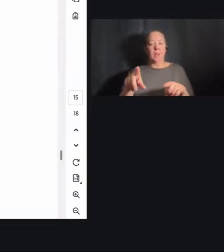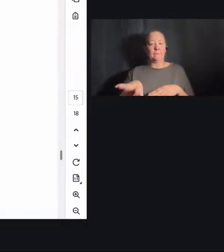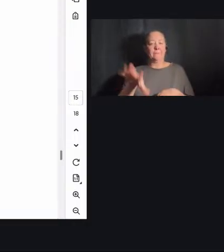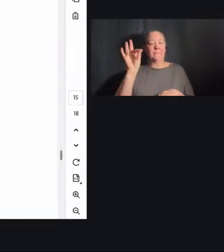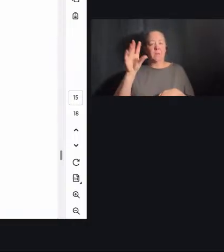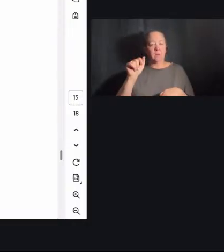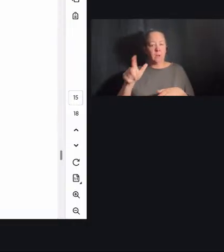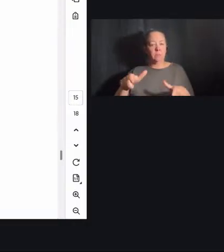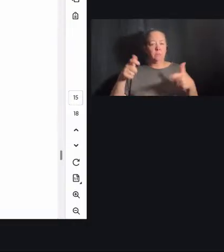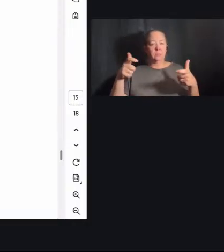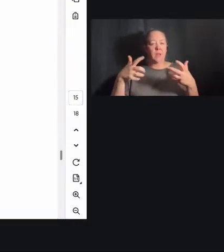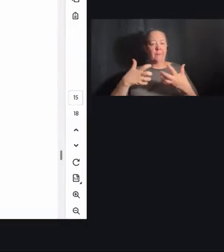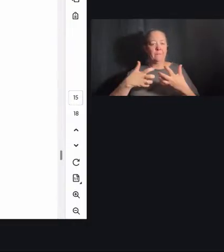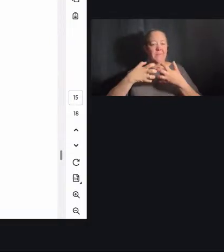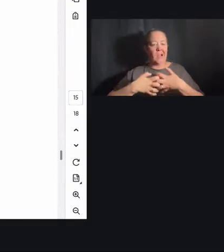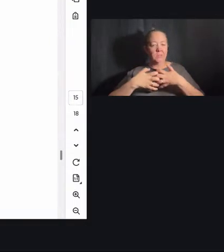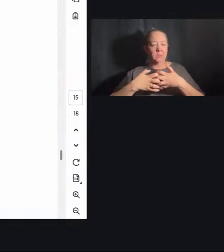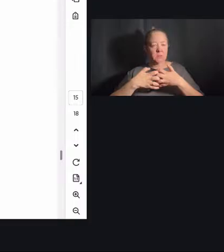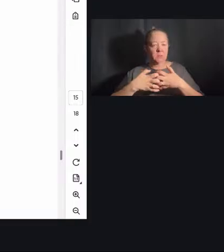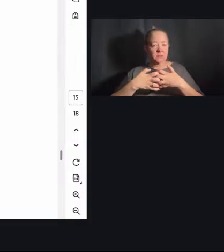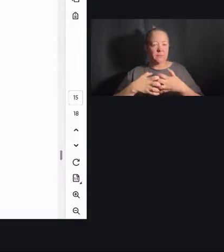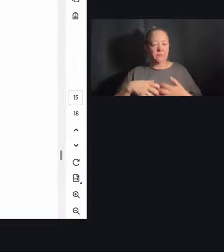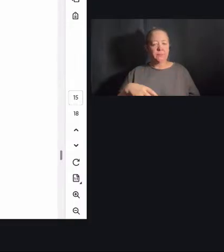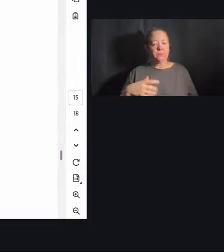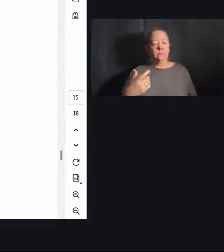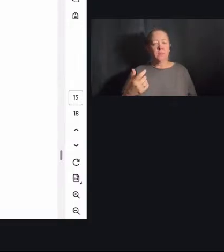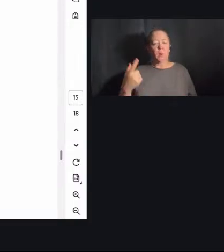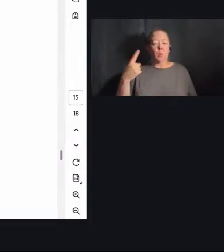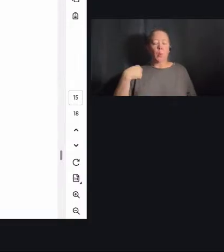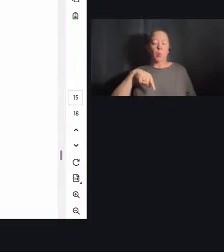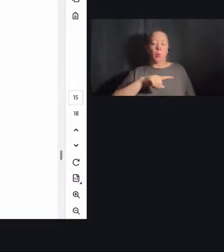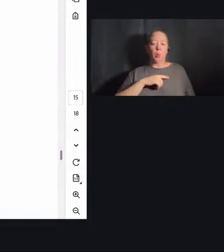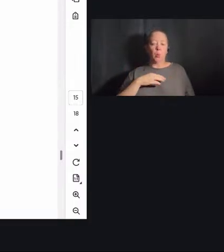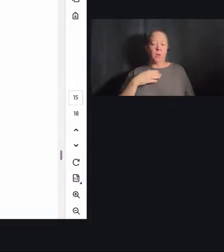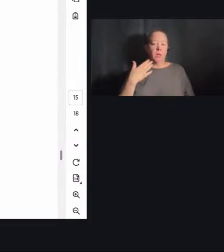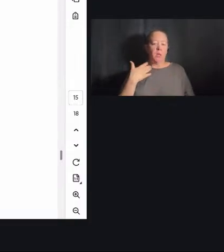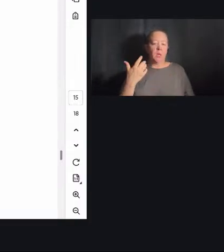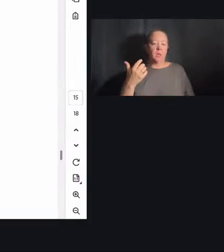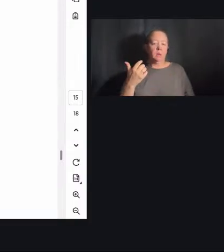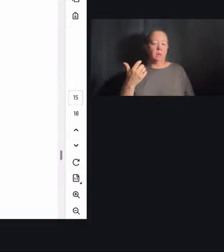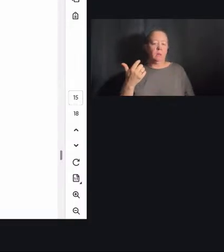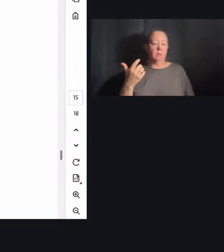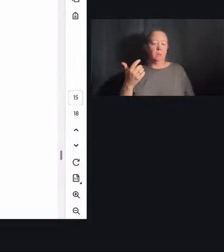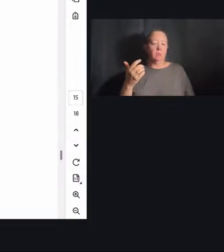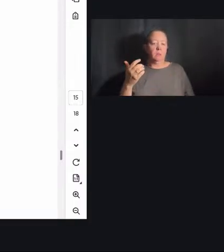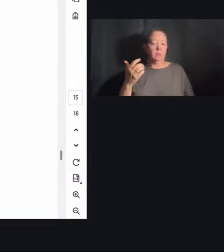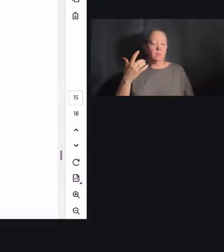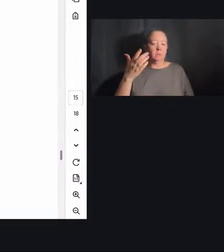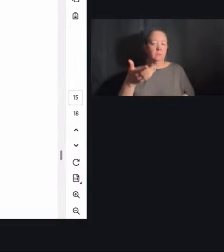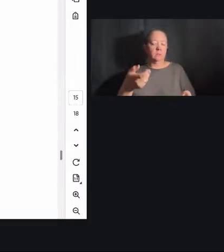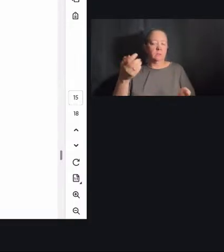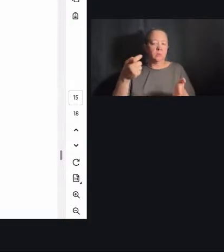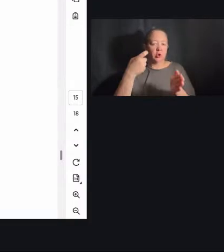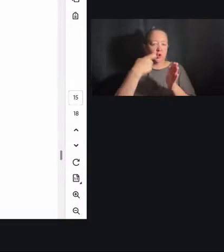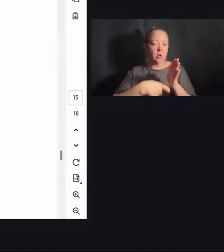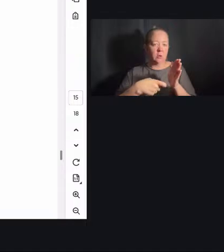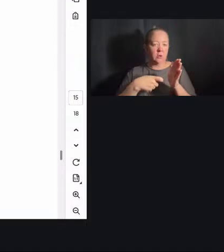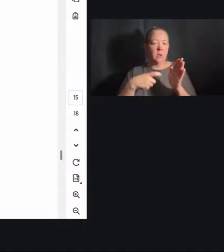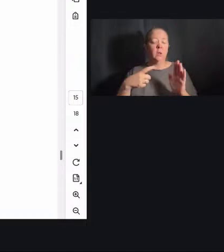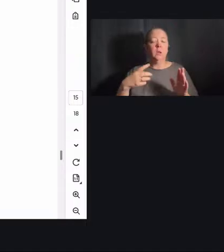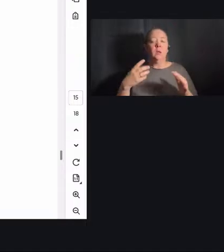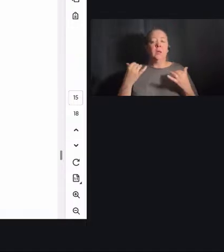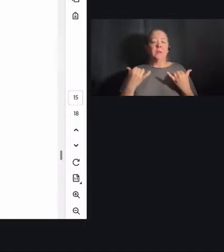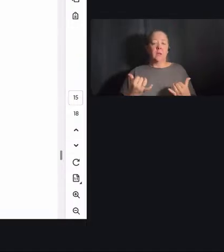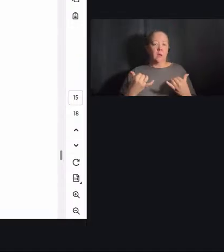charge, okay? What's interesting is that we don't levy the charge until we pick it up, because sometimes you put your,